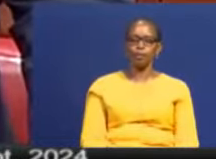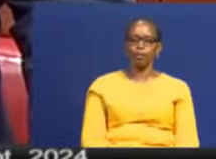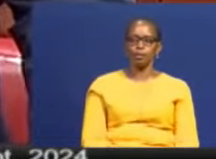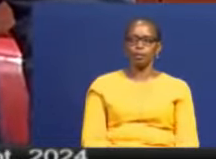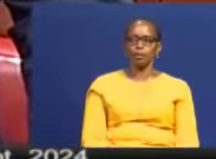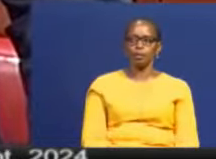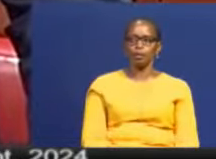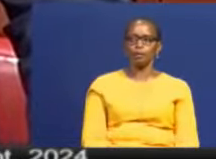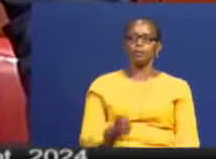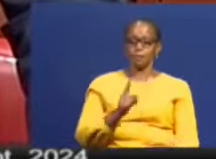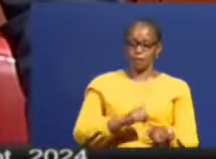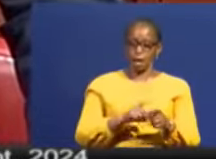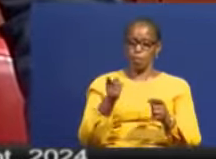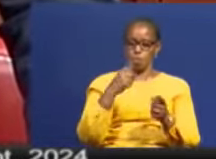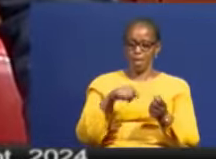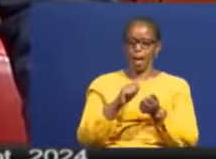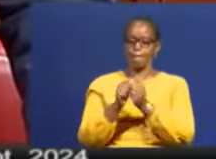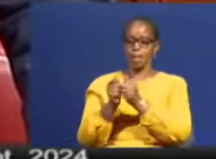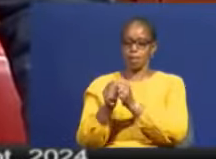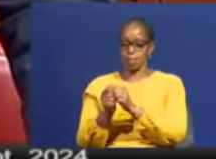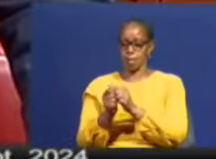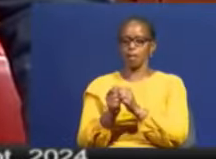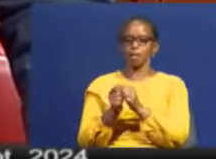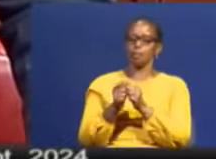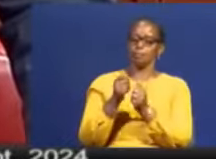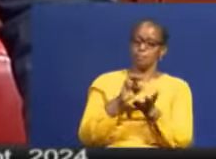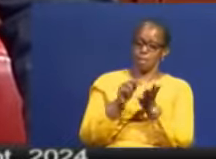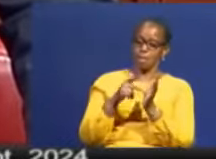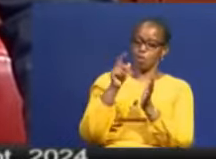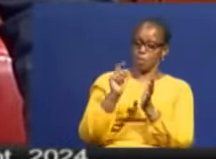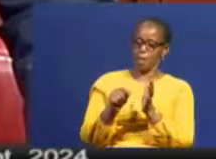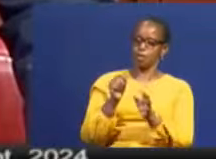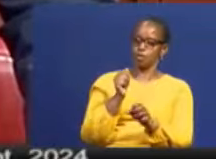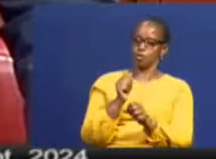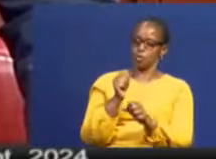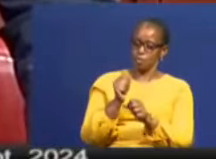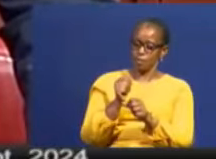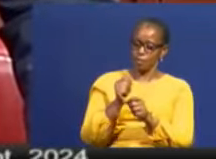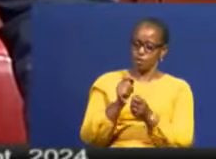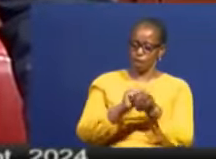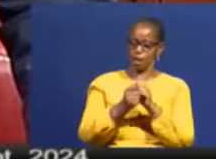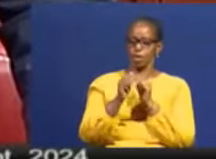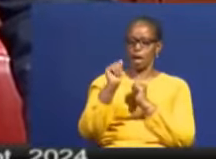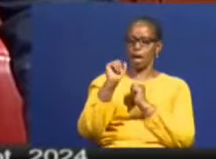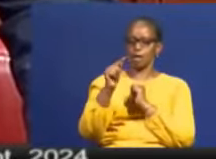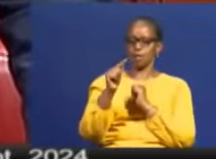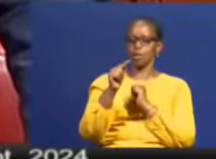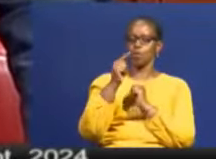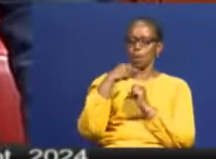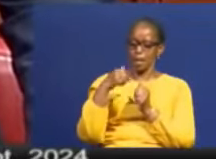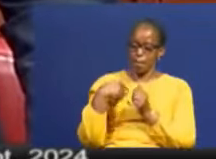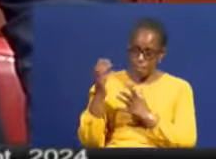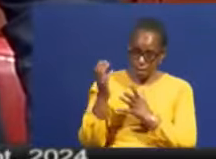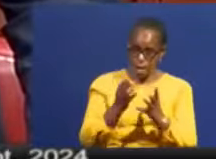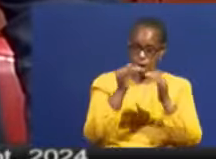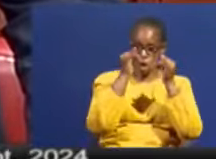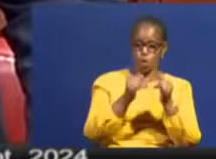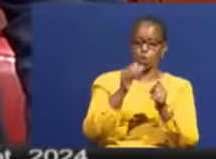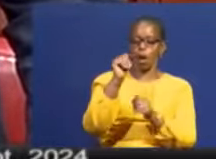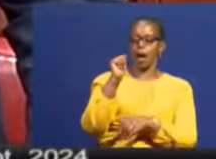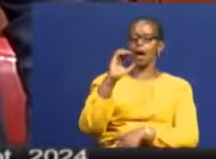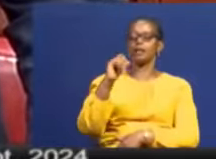cushion. But once we do the amendment, we will then again have to redo the act itself by bringing a new act, which will be in